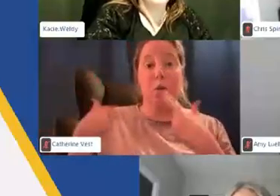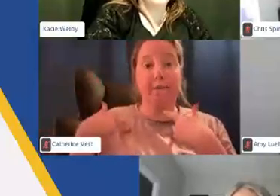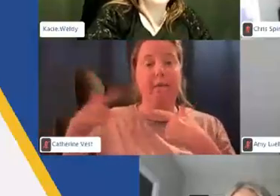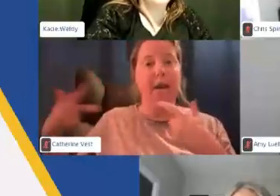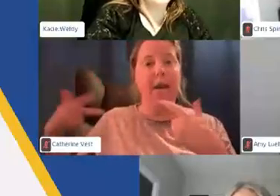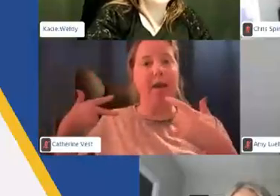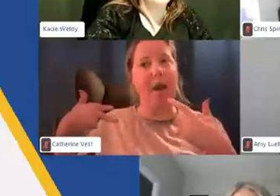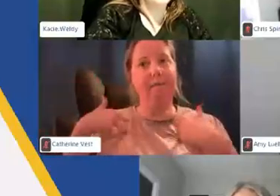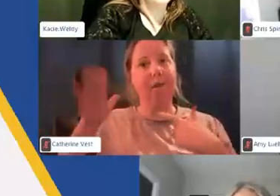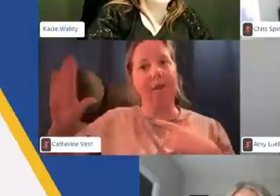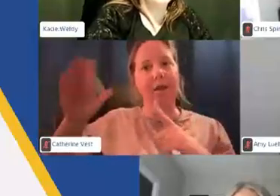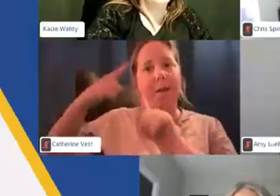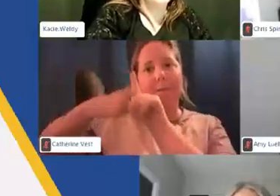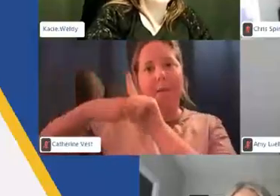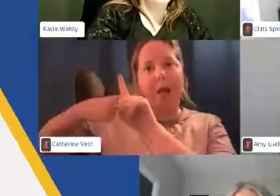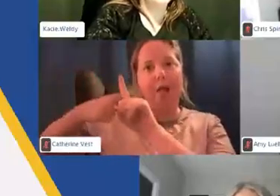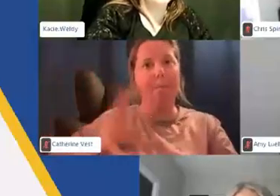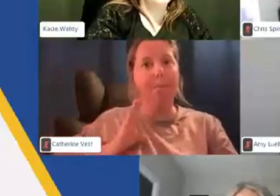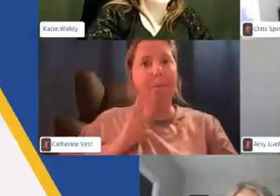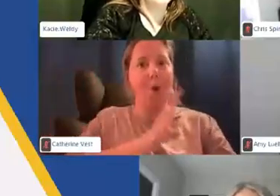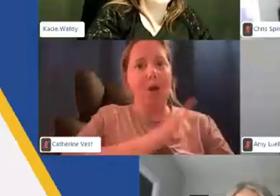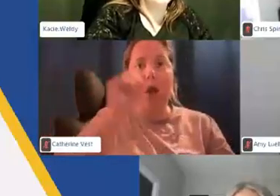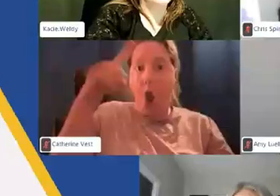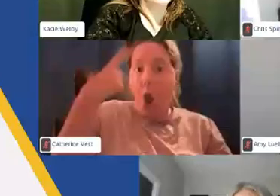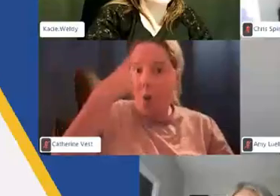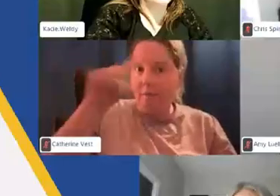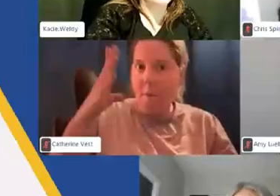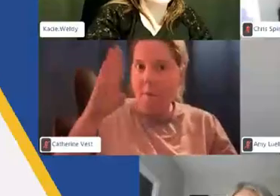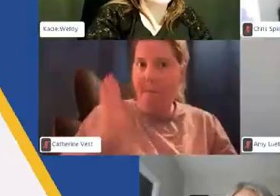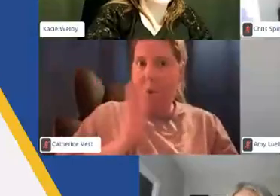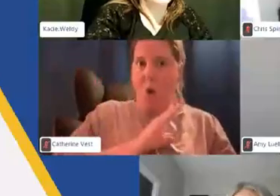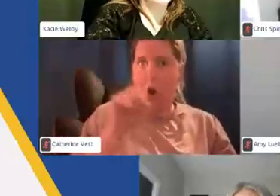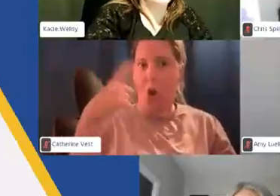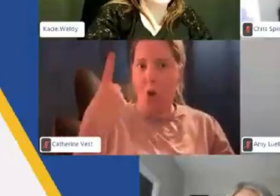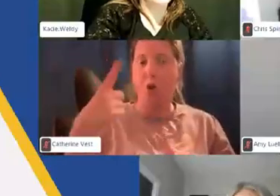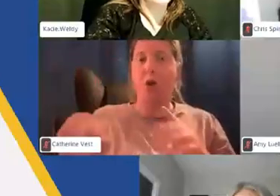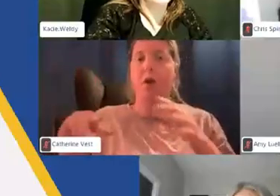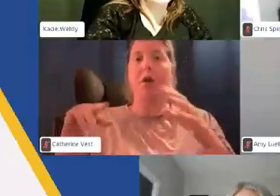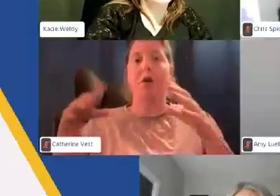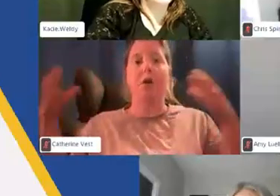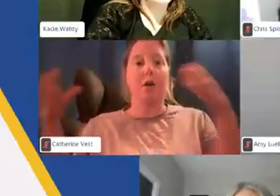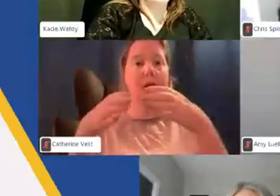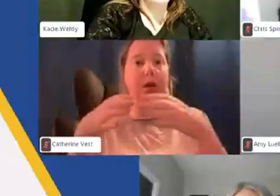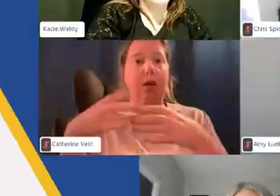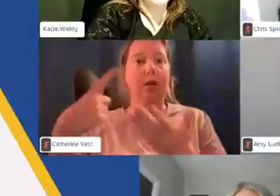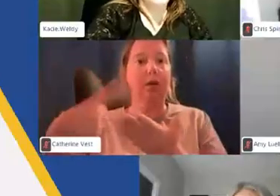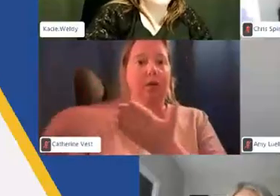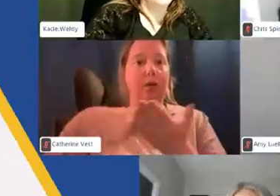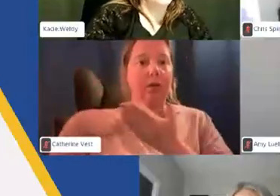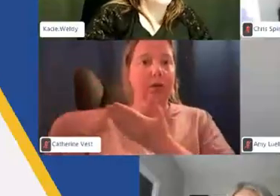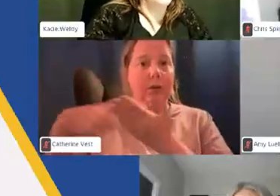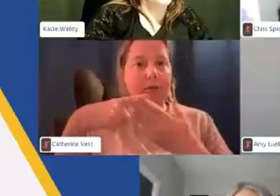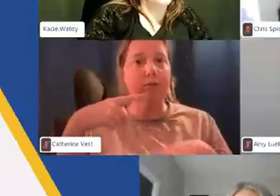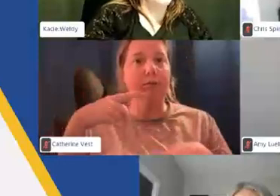organization, and they have their monthly board meetings only for board